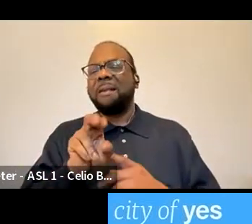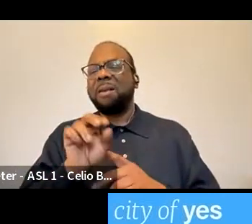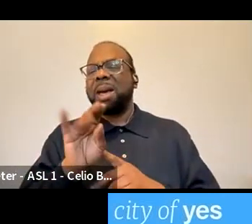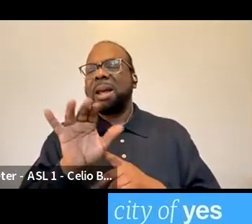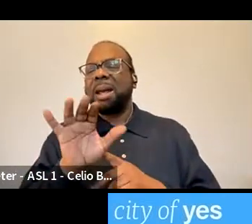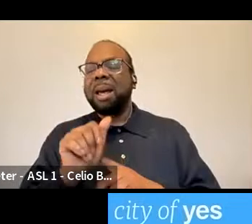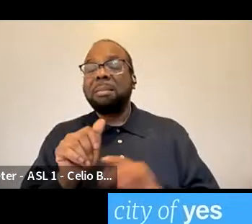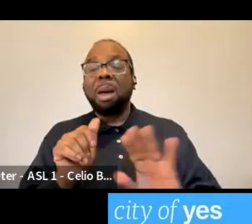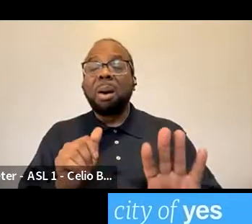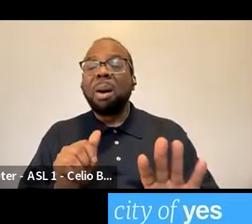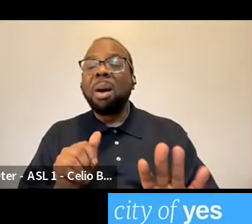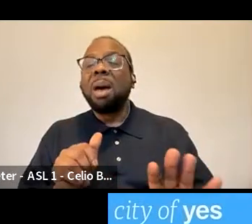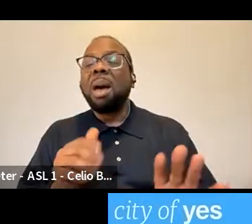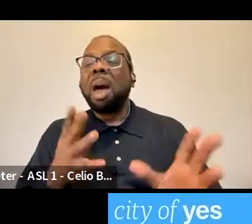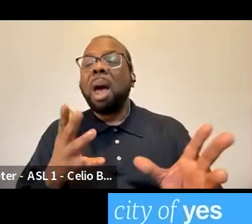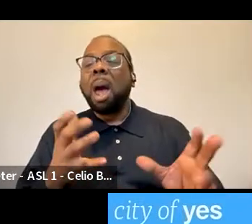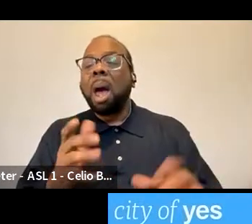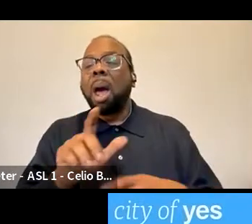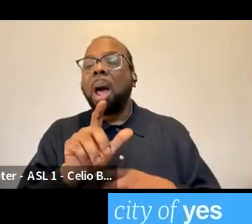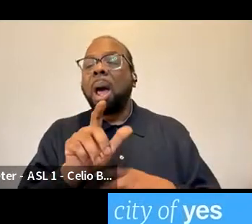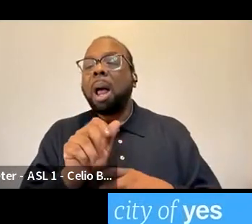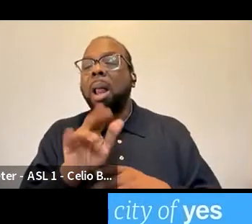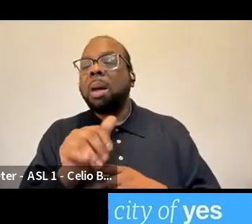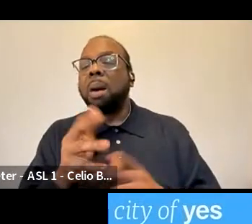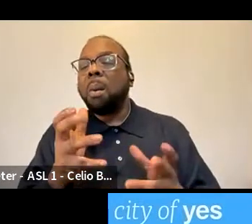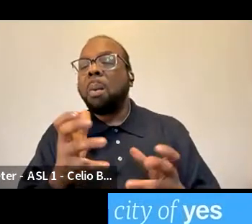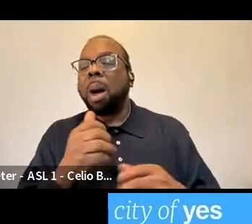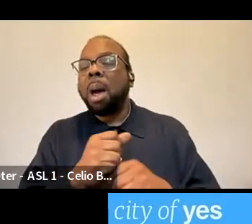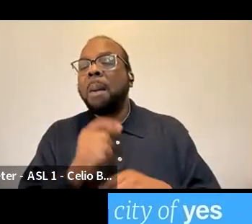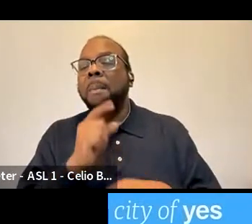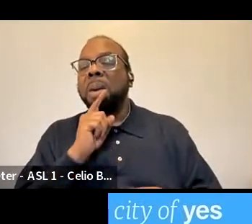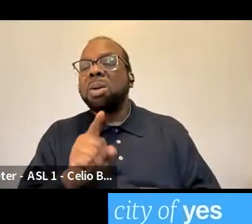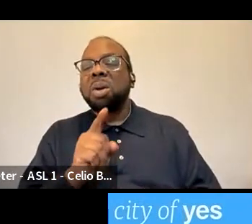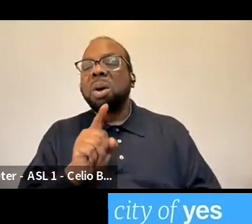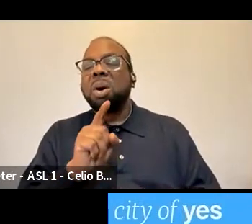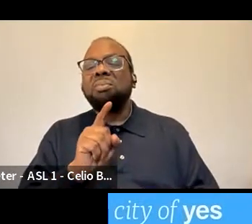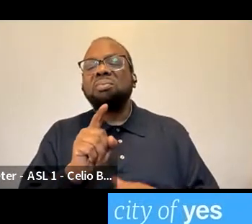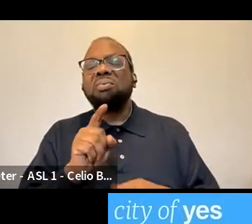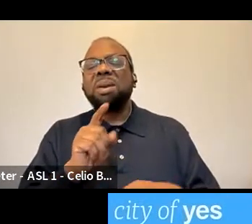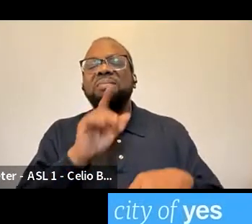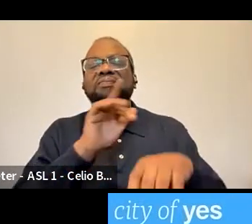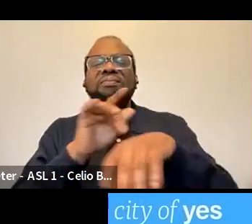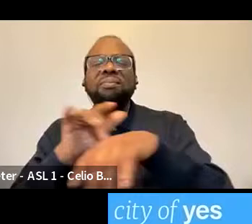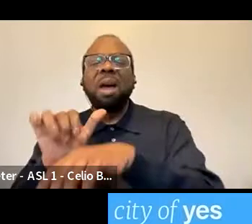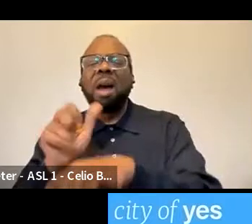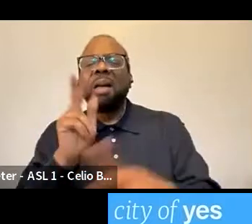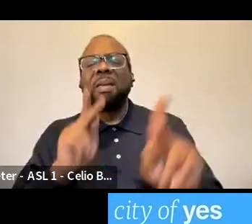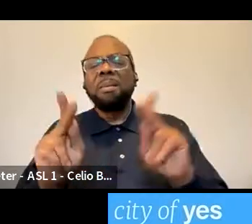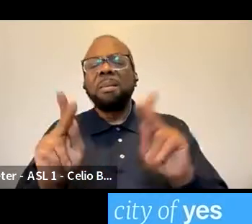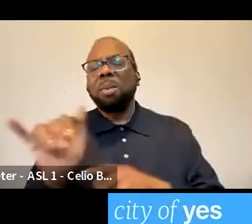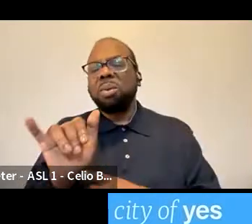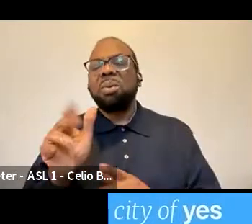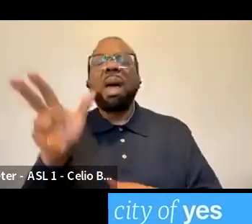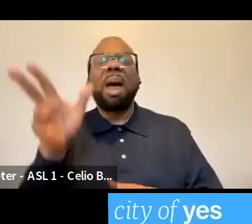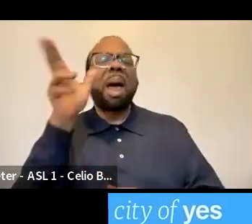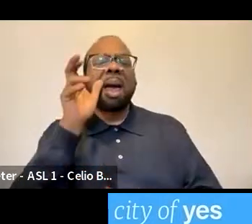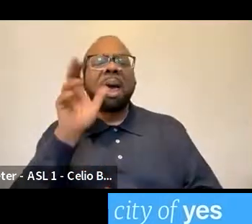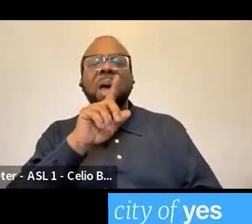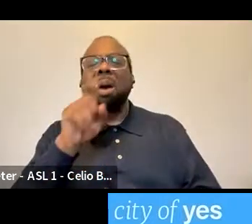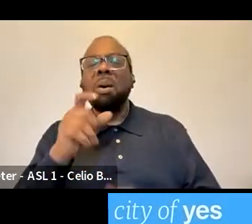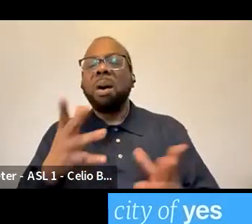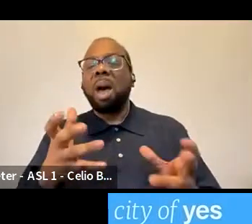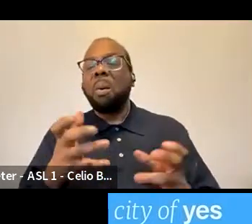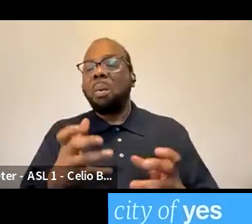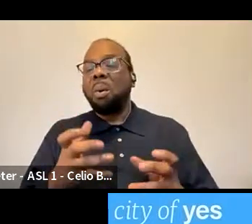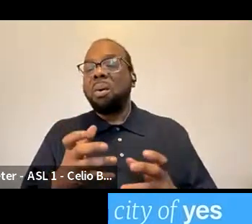make sure that we get to other people too. So I definitely hear your questions and I think we need to, you know, I just want to